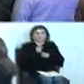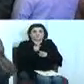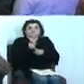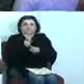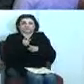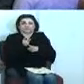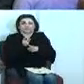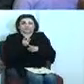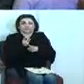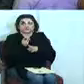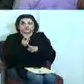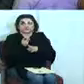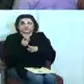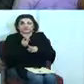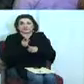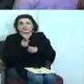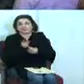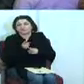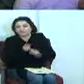be open